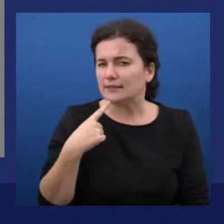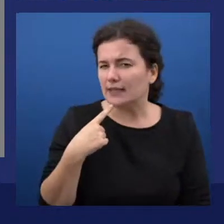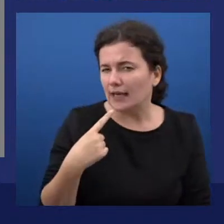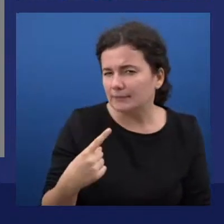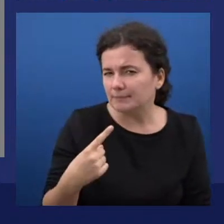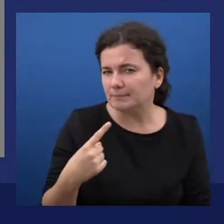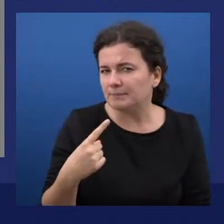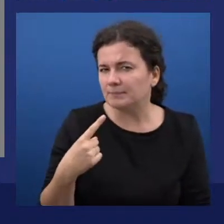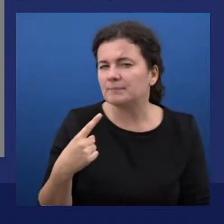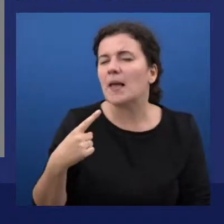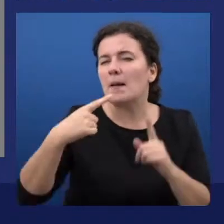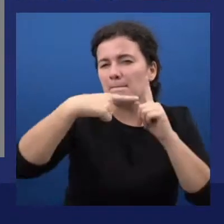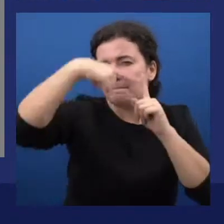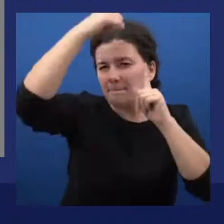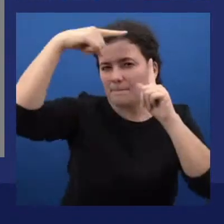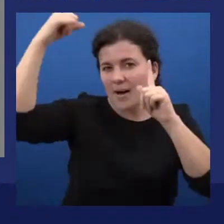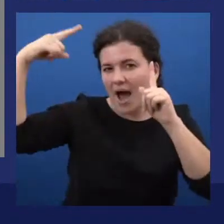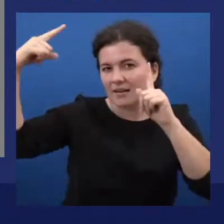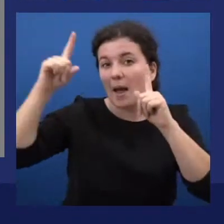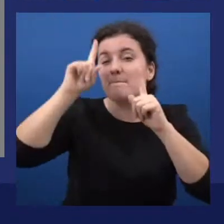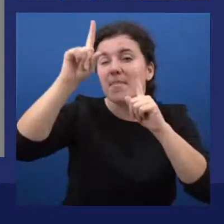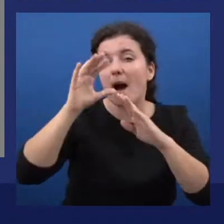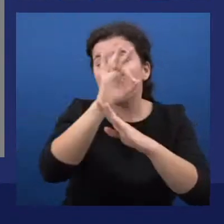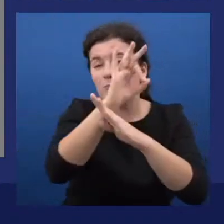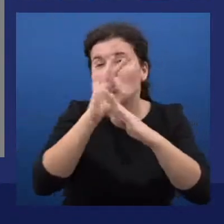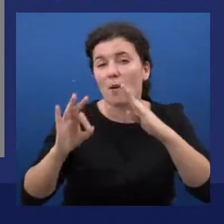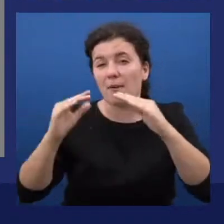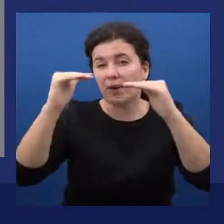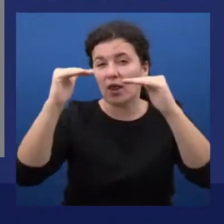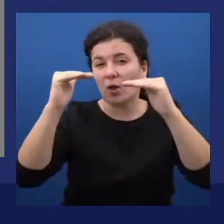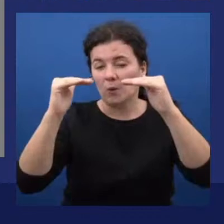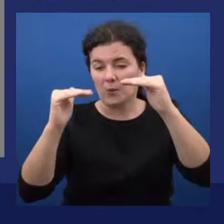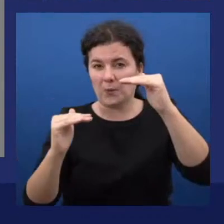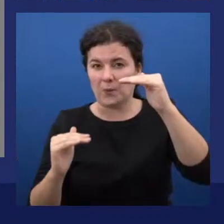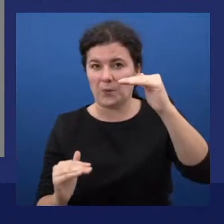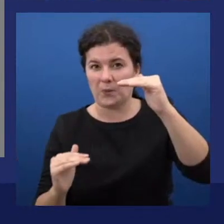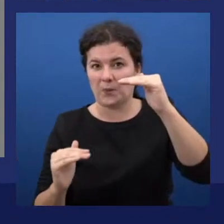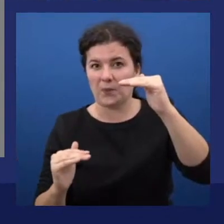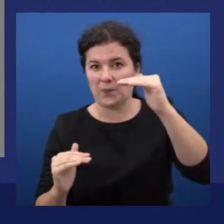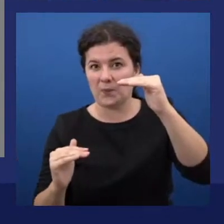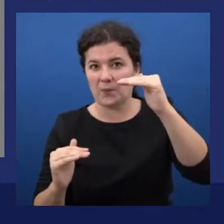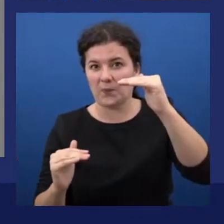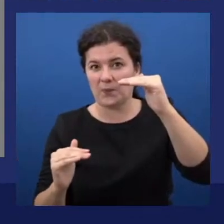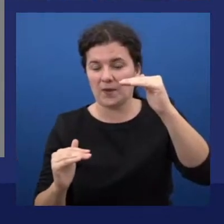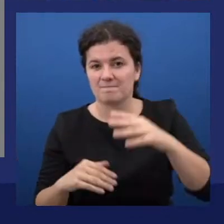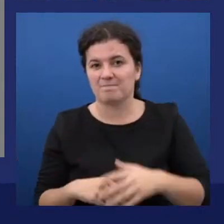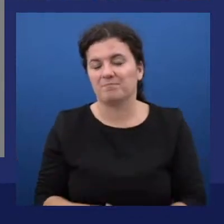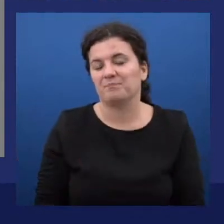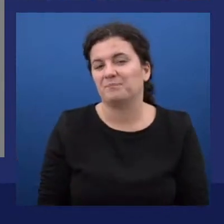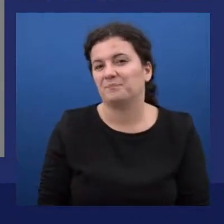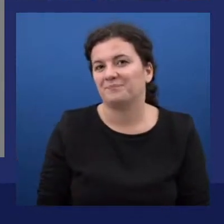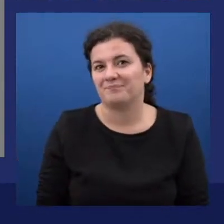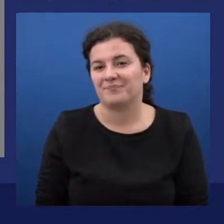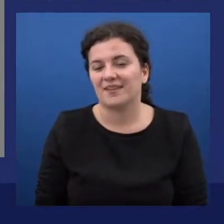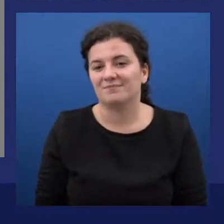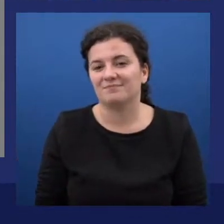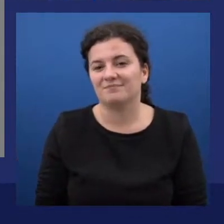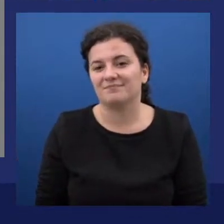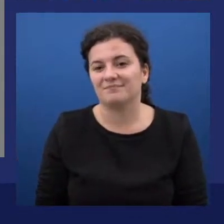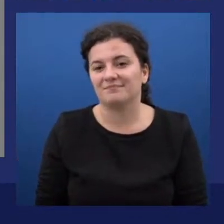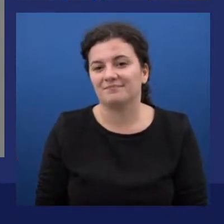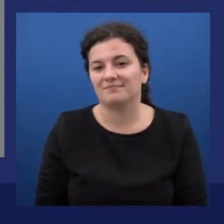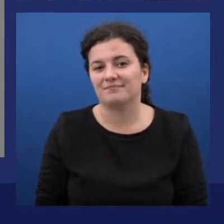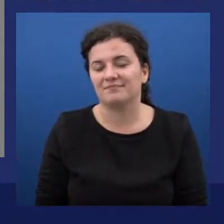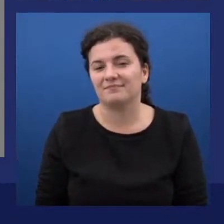it's actually a low probability if it comes to the pictures that are more related to Bart Simpson's. So this would be something like, all